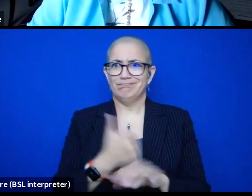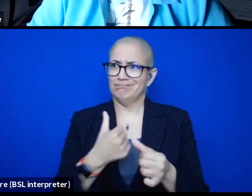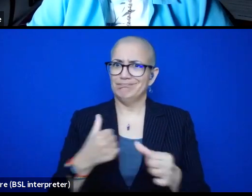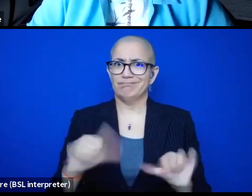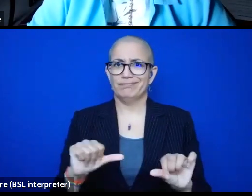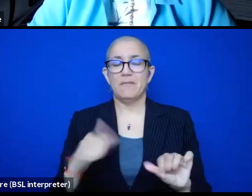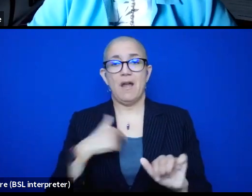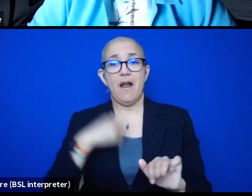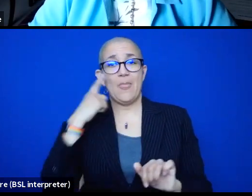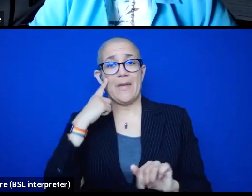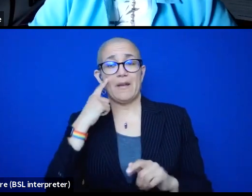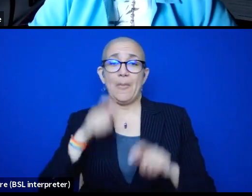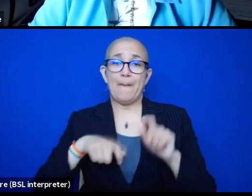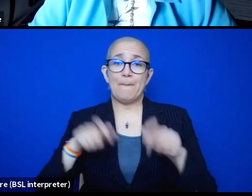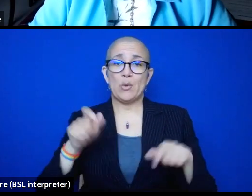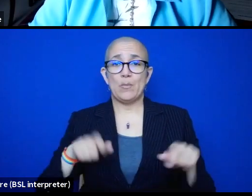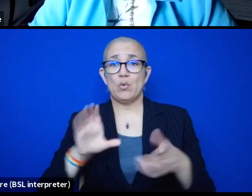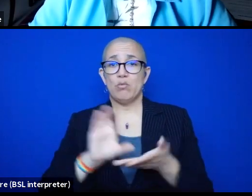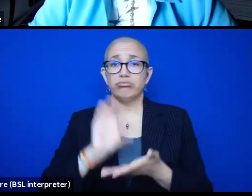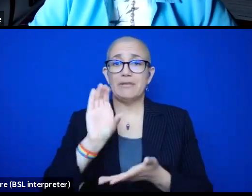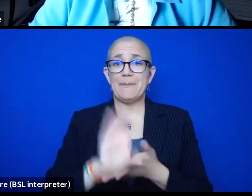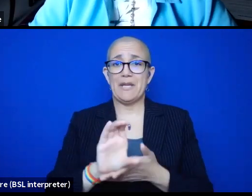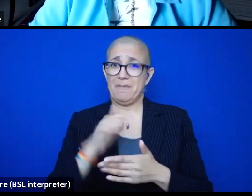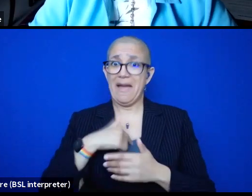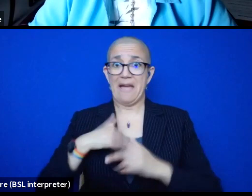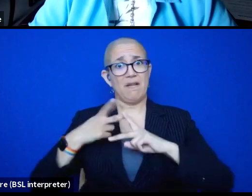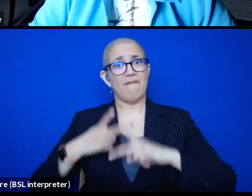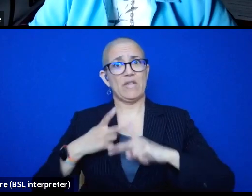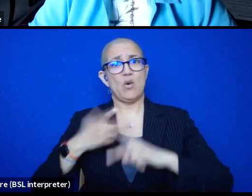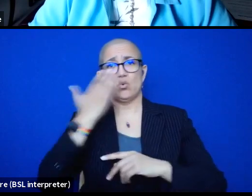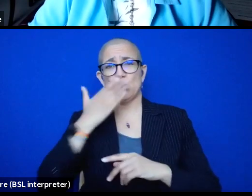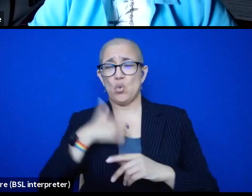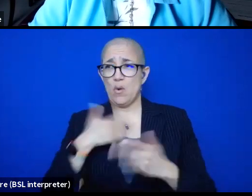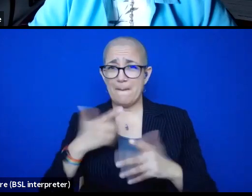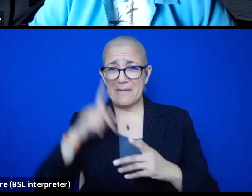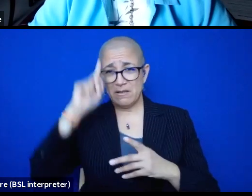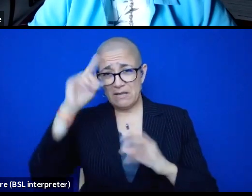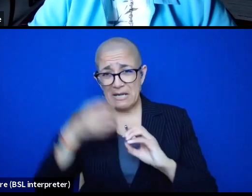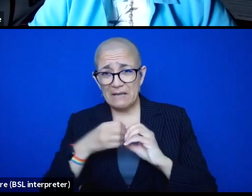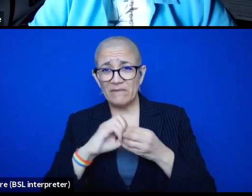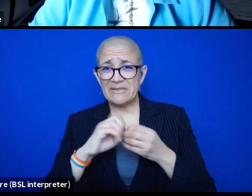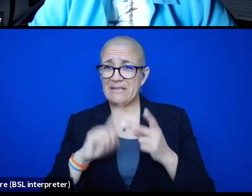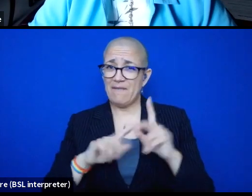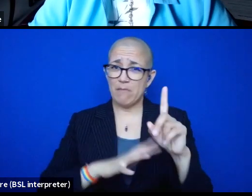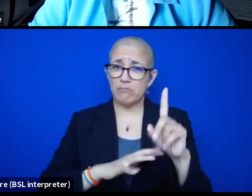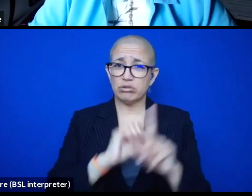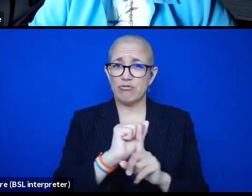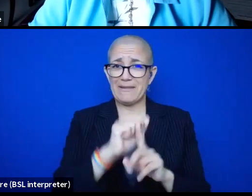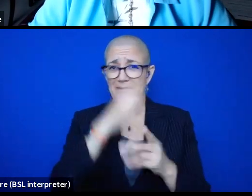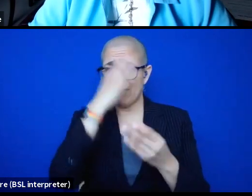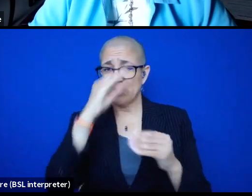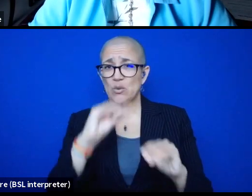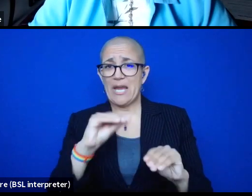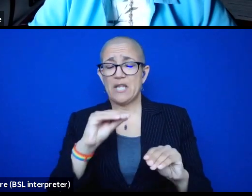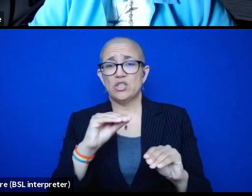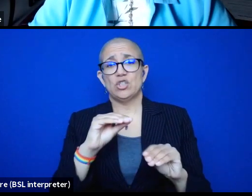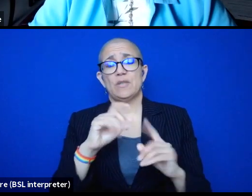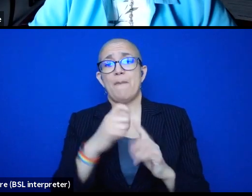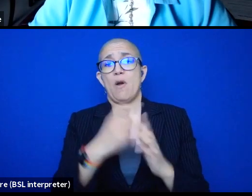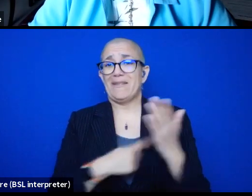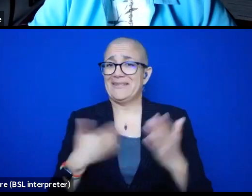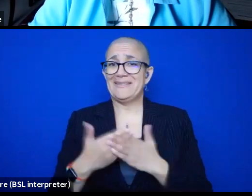governing as a governor on a local school, has been one of the most innovative and progressive education policies since the